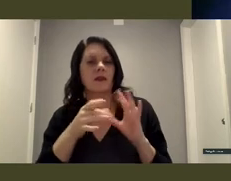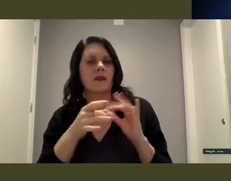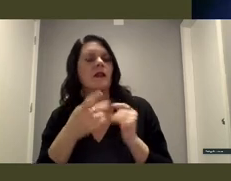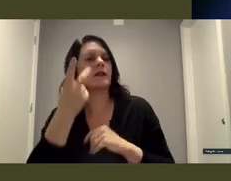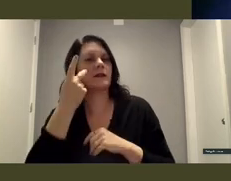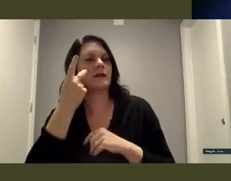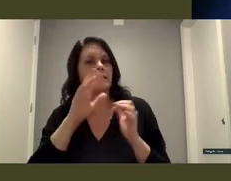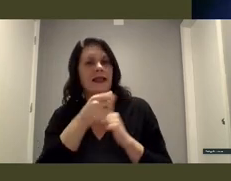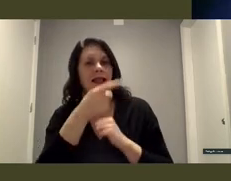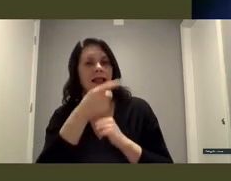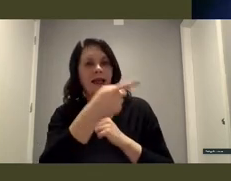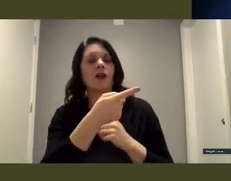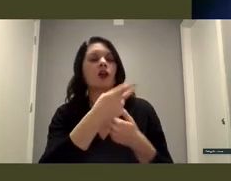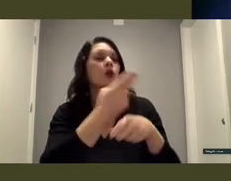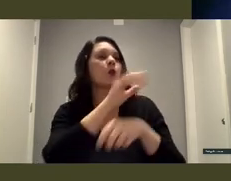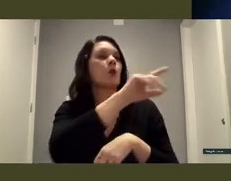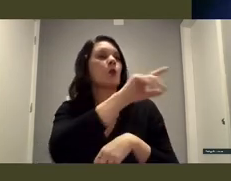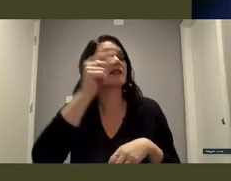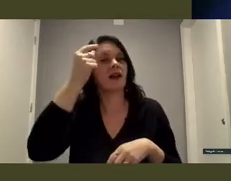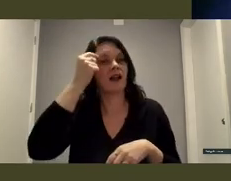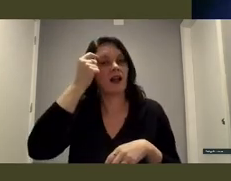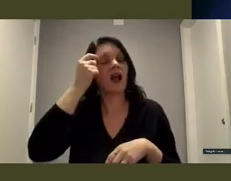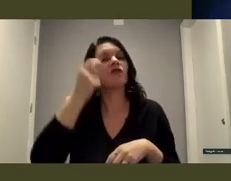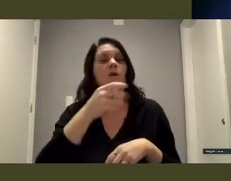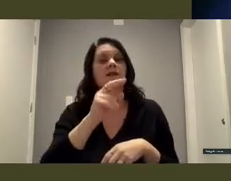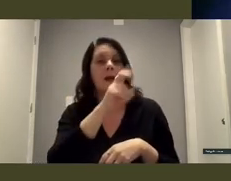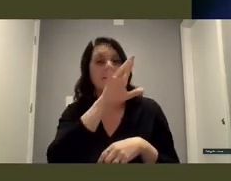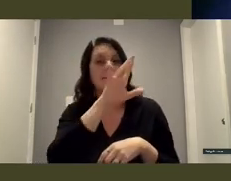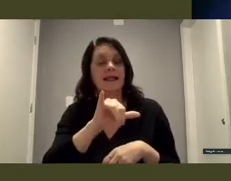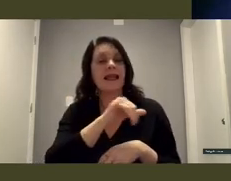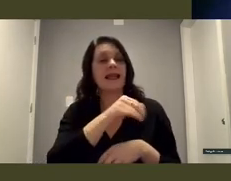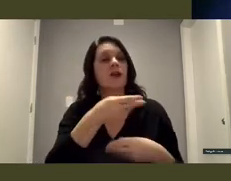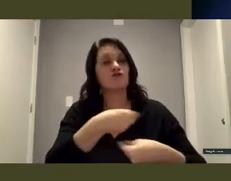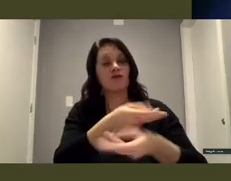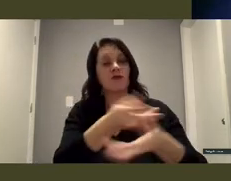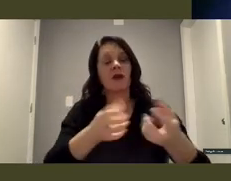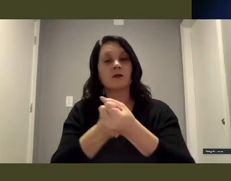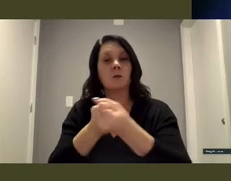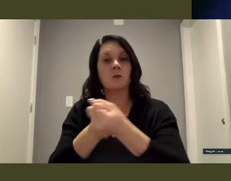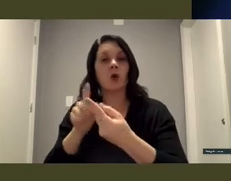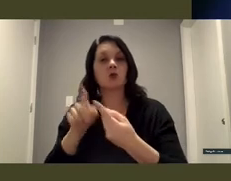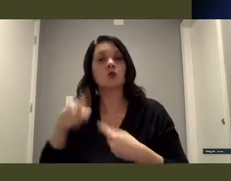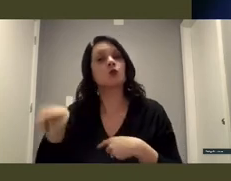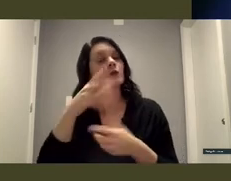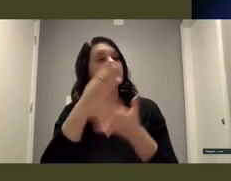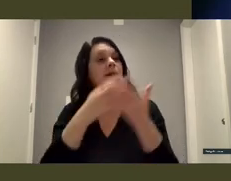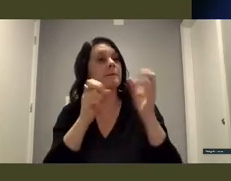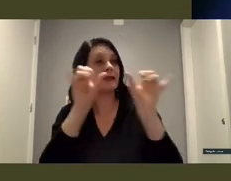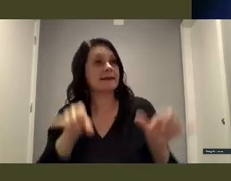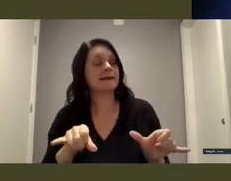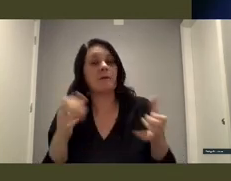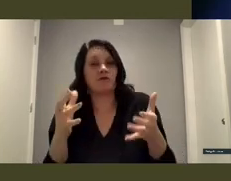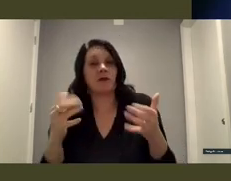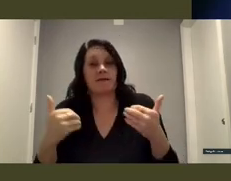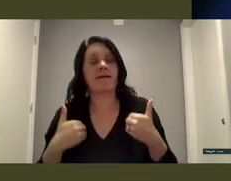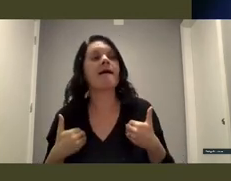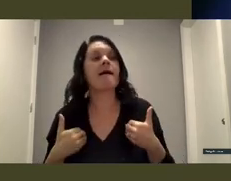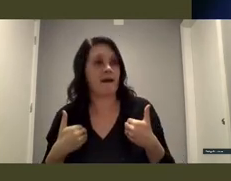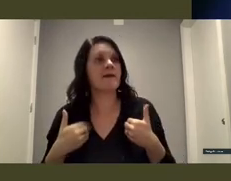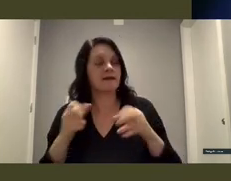governments incentivize and provide supports to some of the systems that that are in place right now is